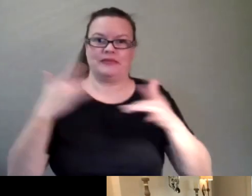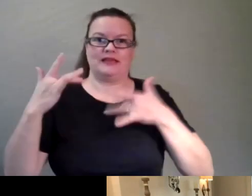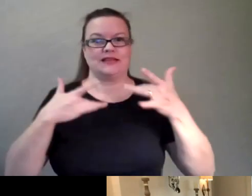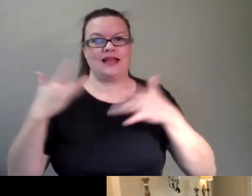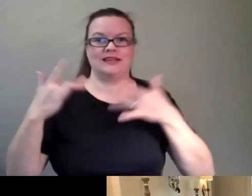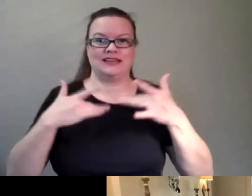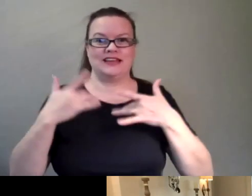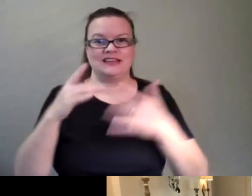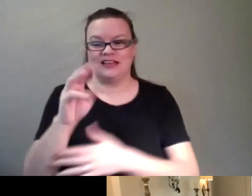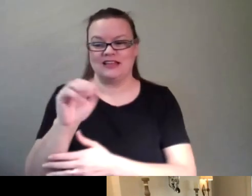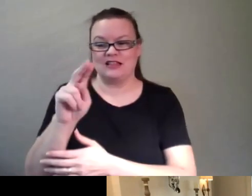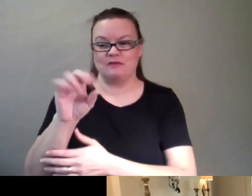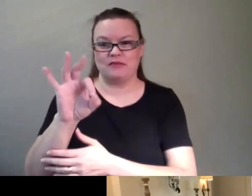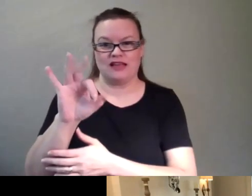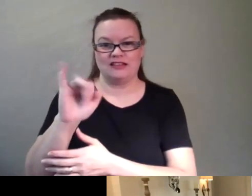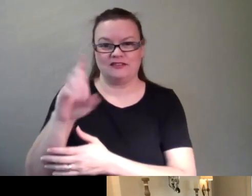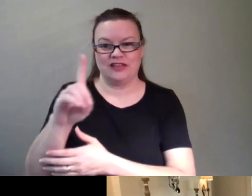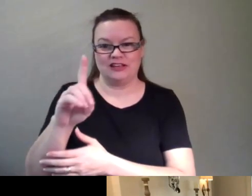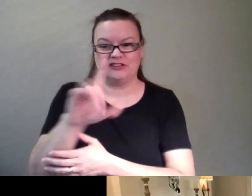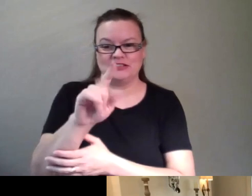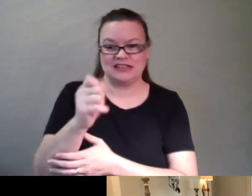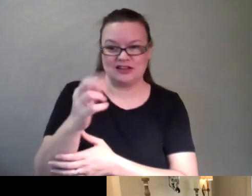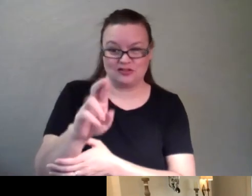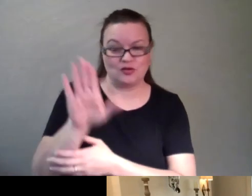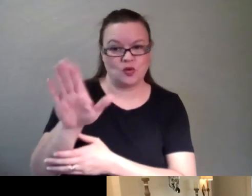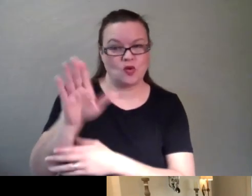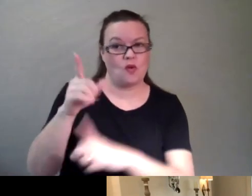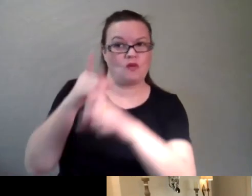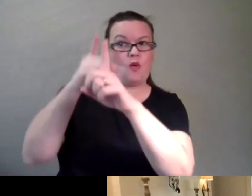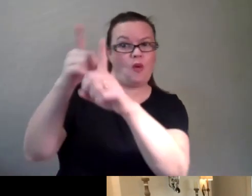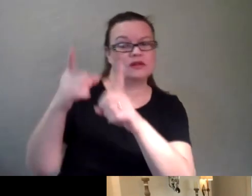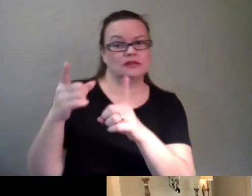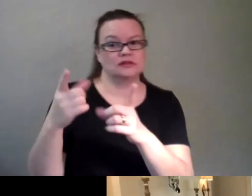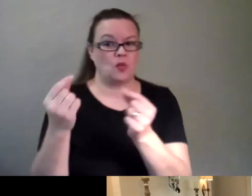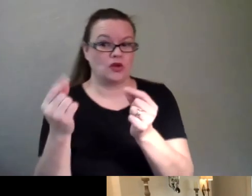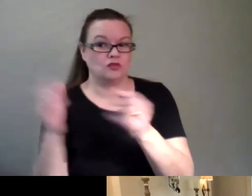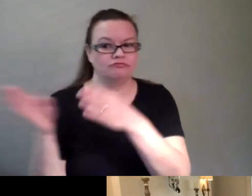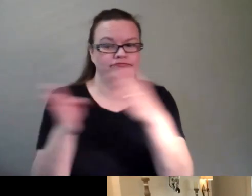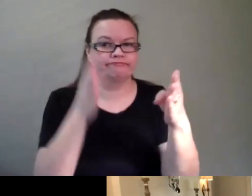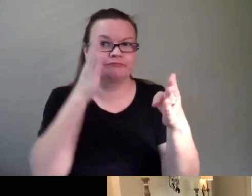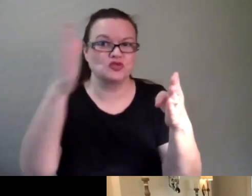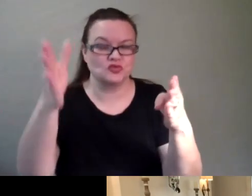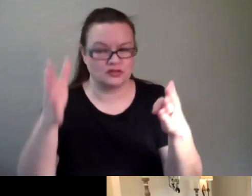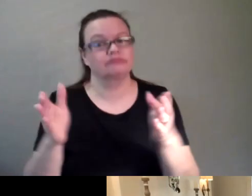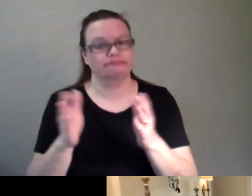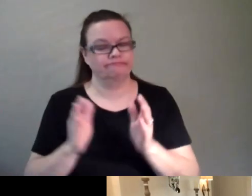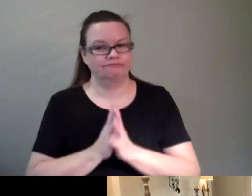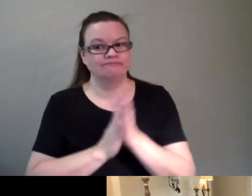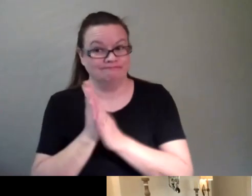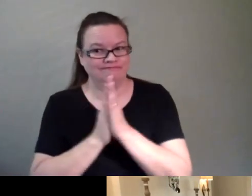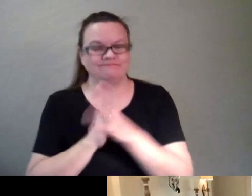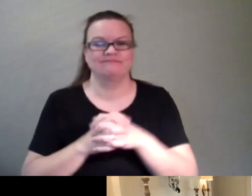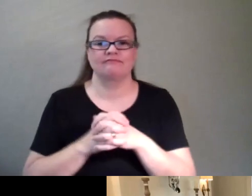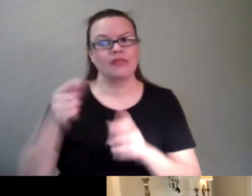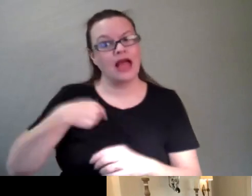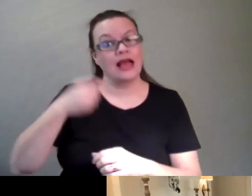the Mansfield Center and very excited about the directions that you're taking. And having grown up in